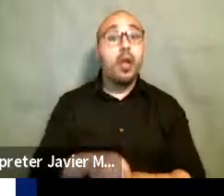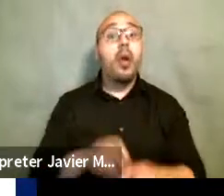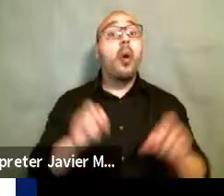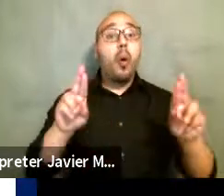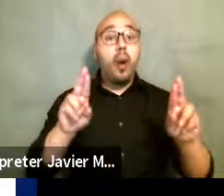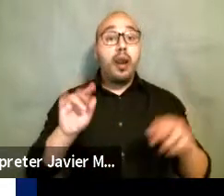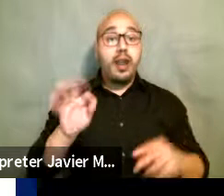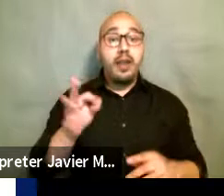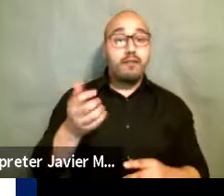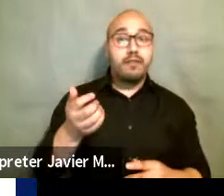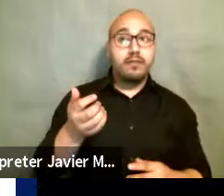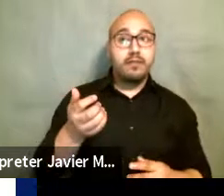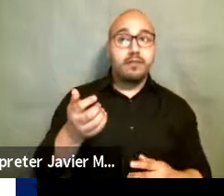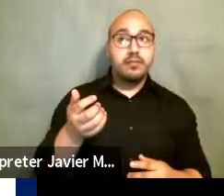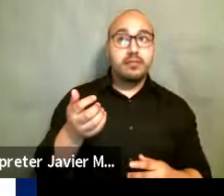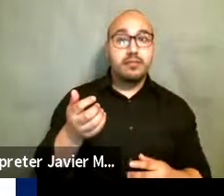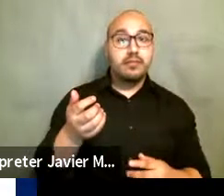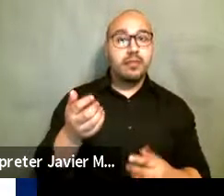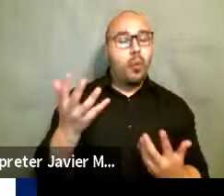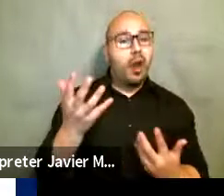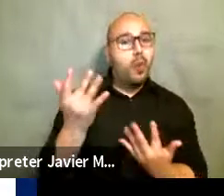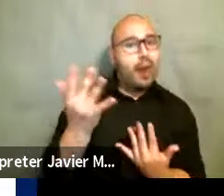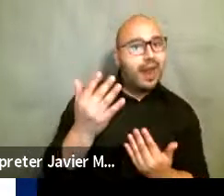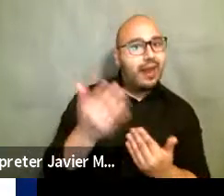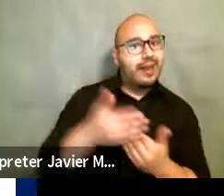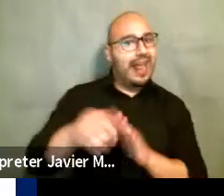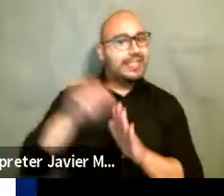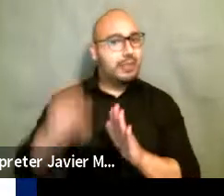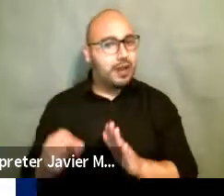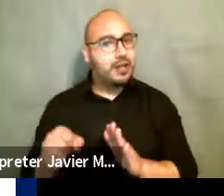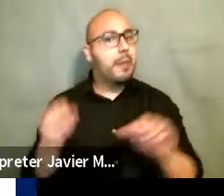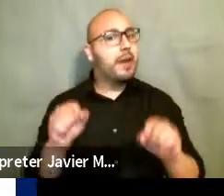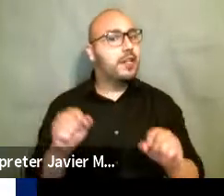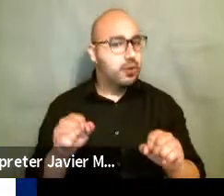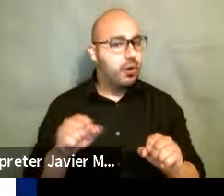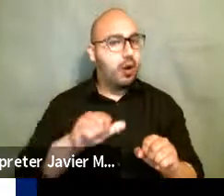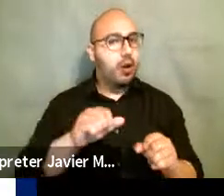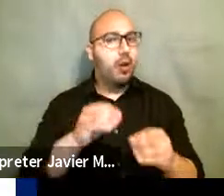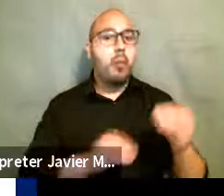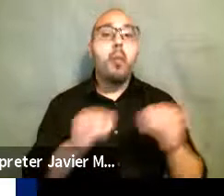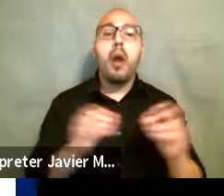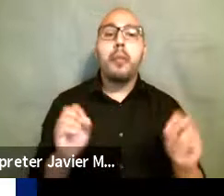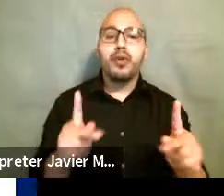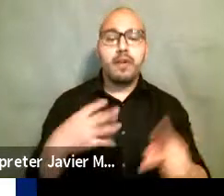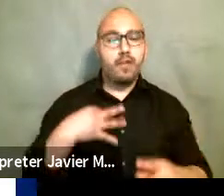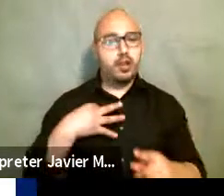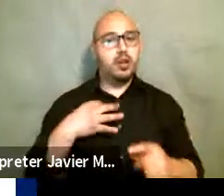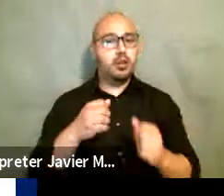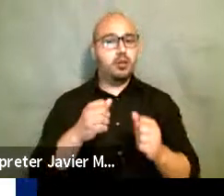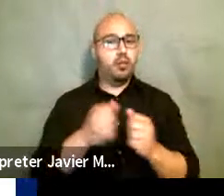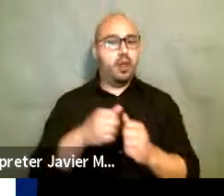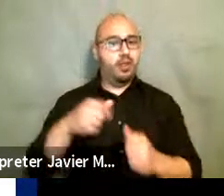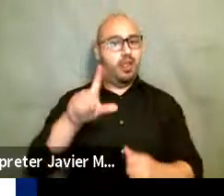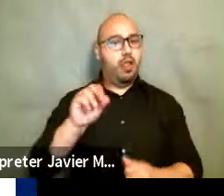you want to wait up for next semester, there may be potential opportunities for volunteering with this program next semester